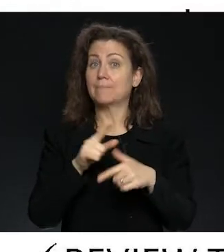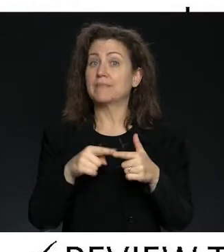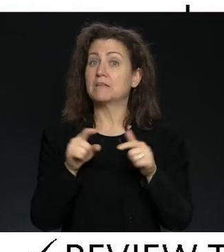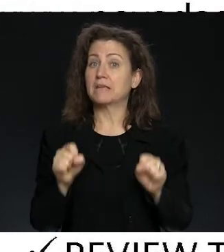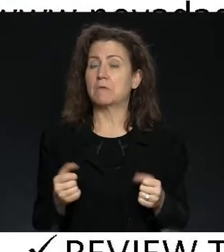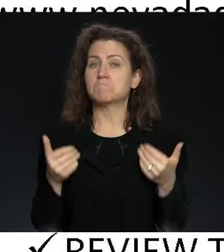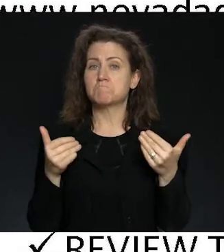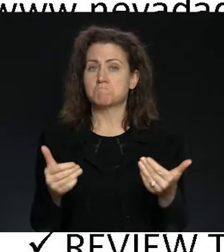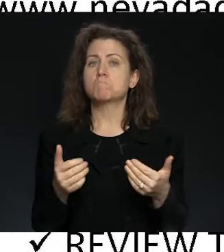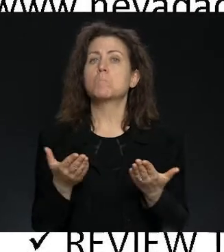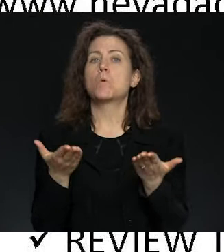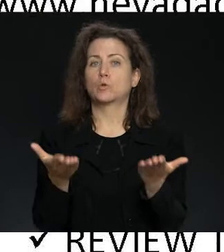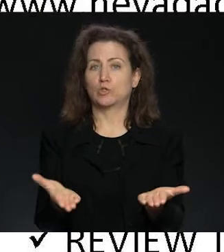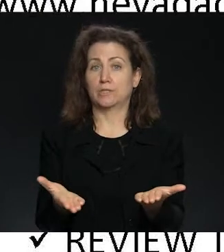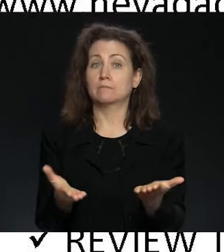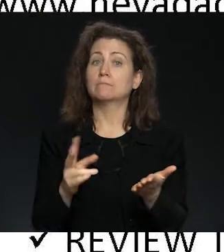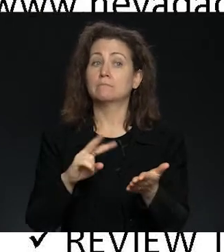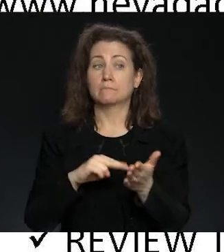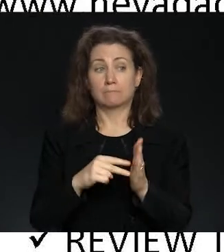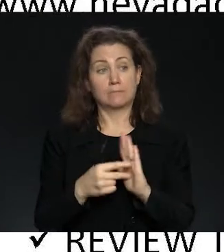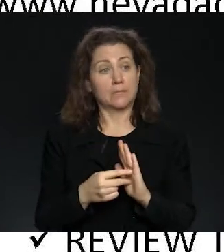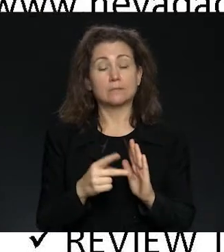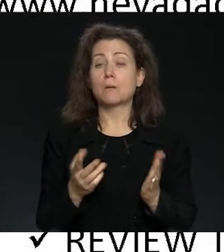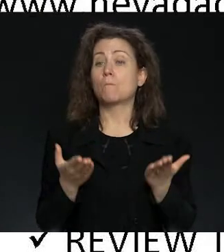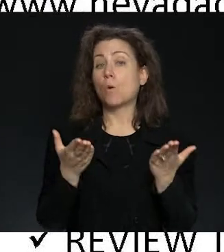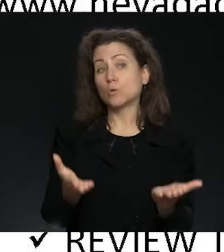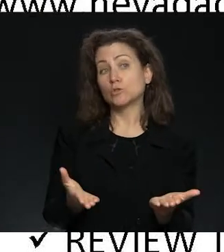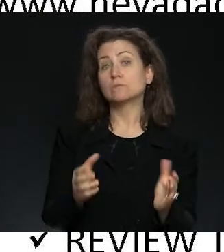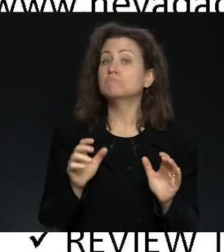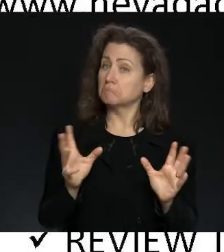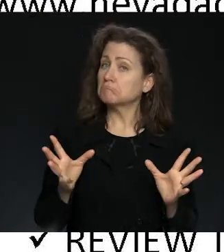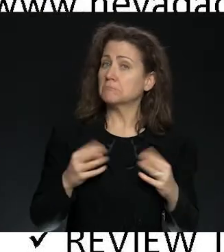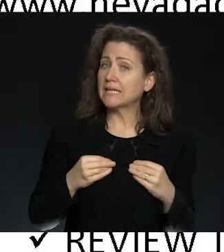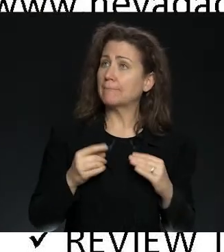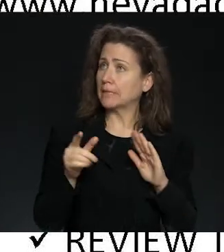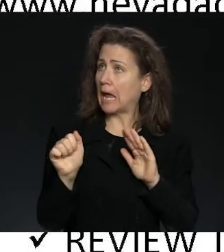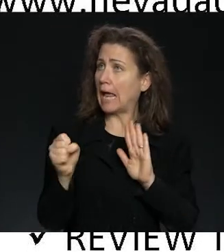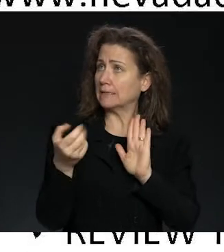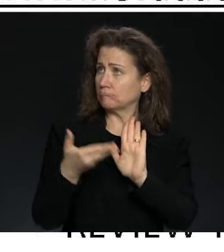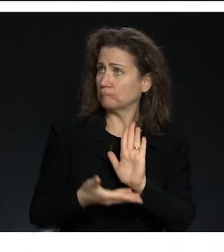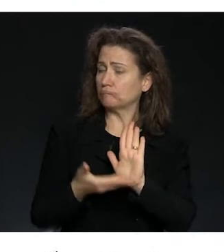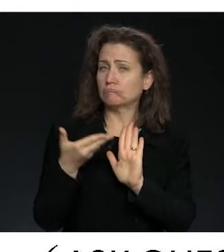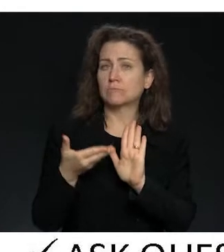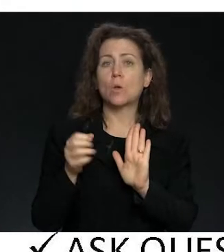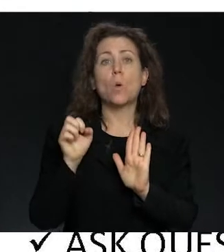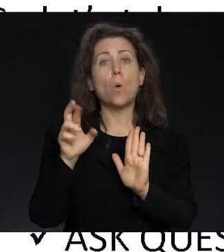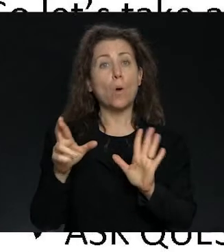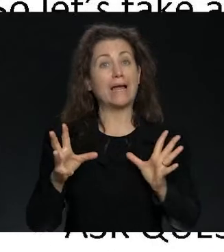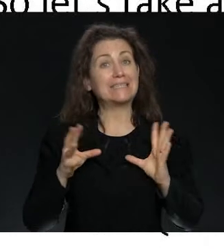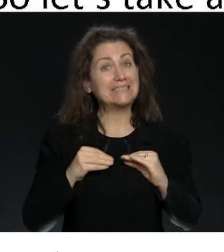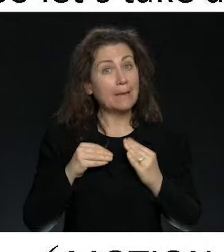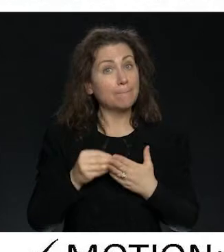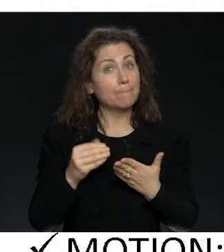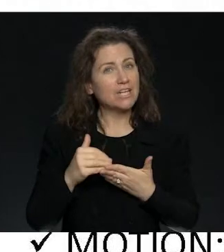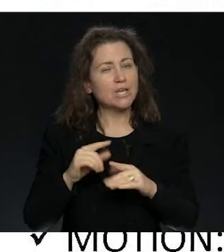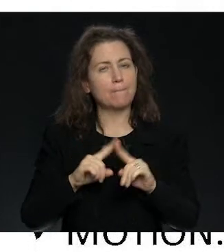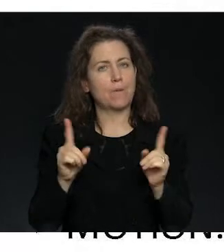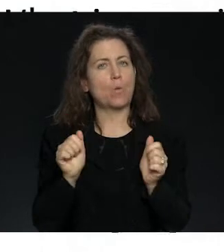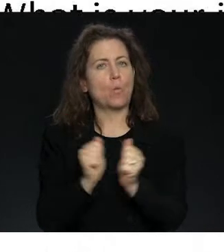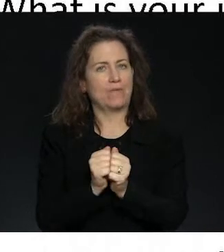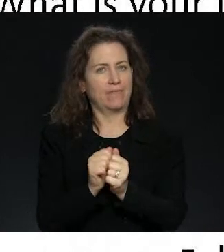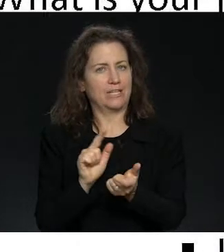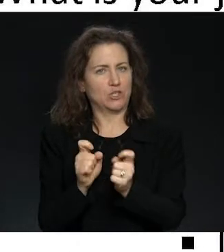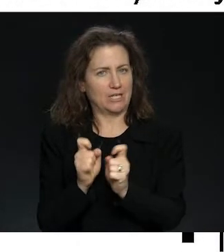accept the budget as presented, or I make a motion to accept the budget with changes. If you were not the person to make